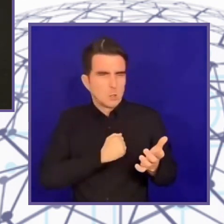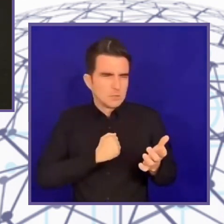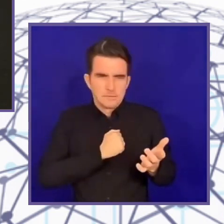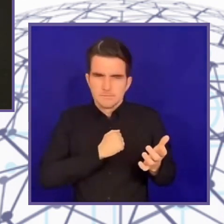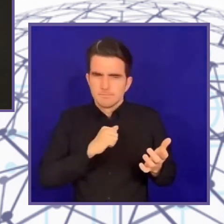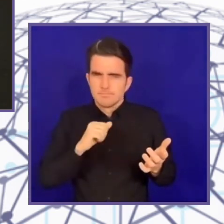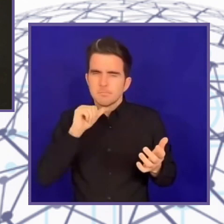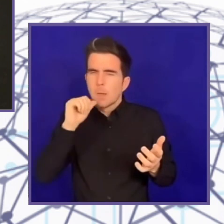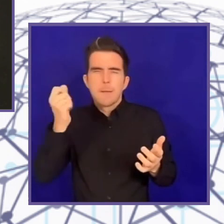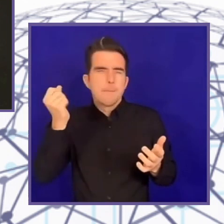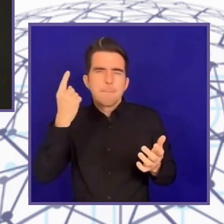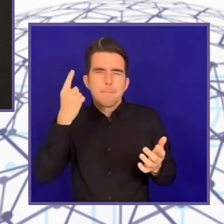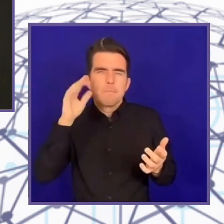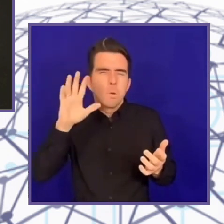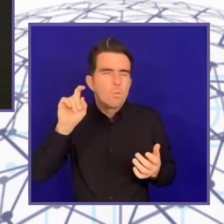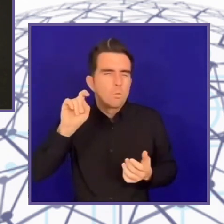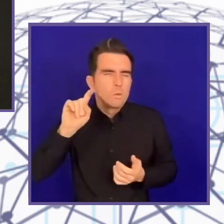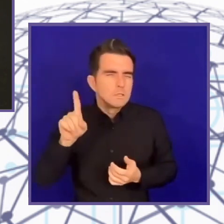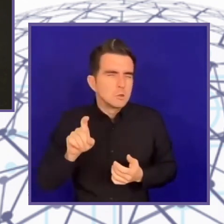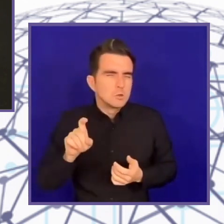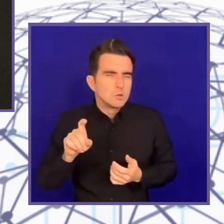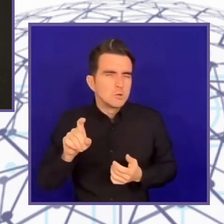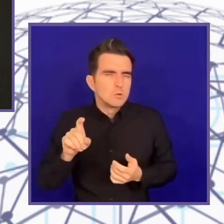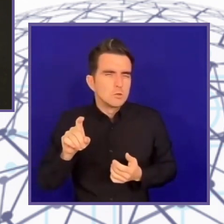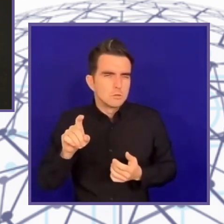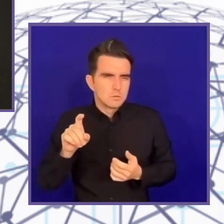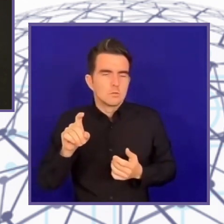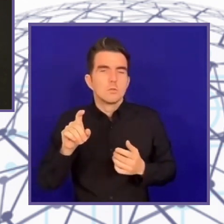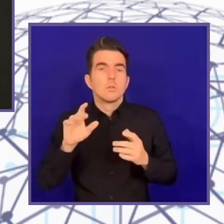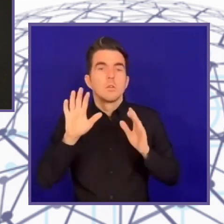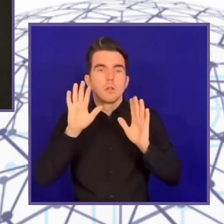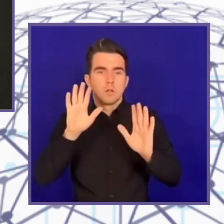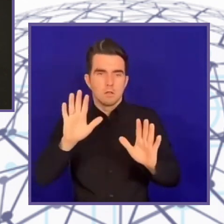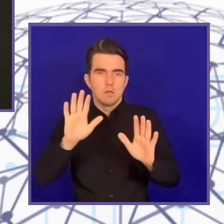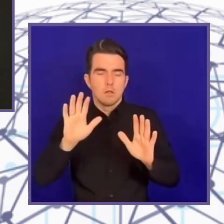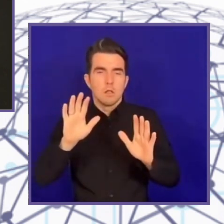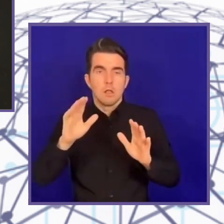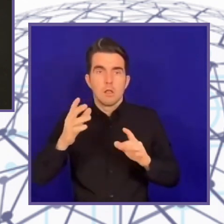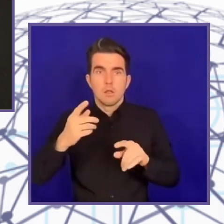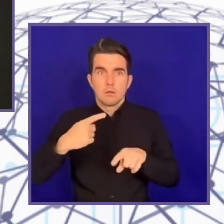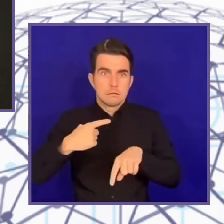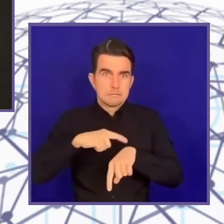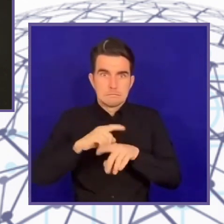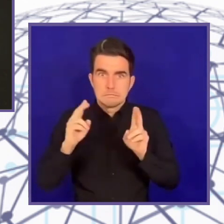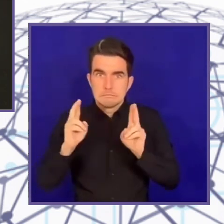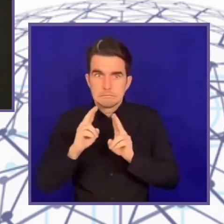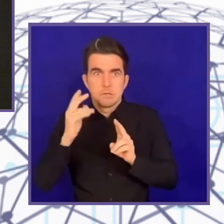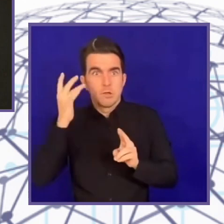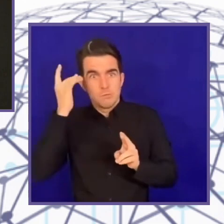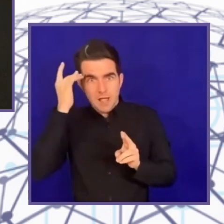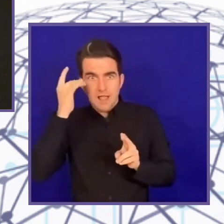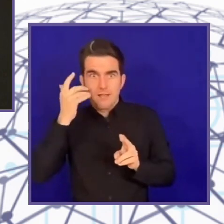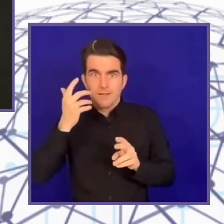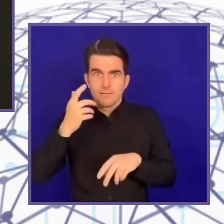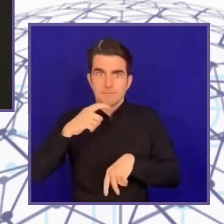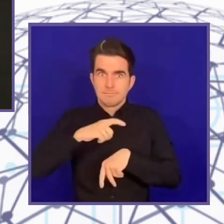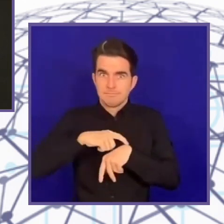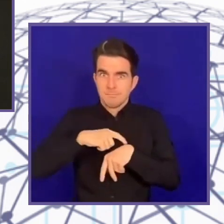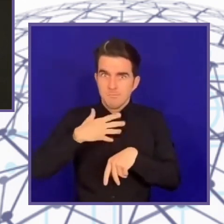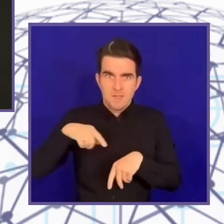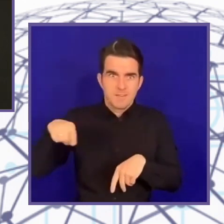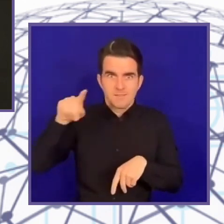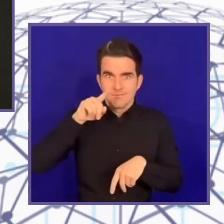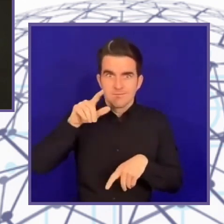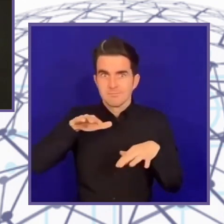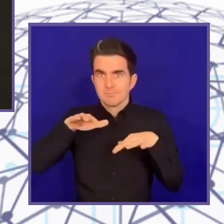The people you are solving problem for are not based here. Probably they're based in other countries. And you need to incorporate the culture of